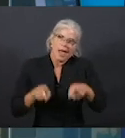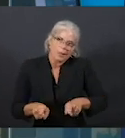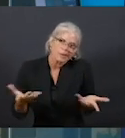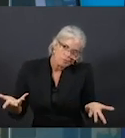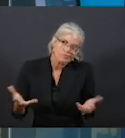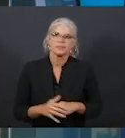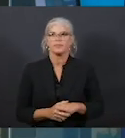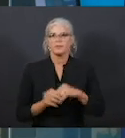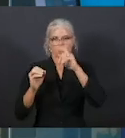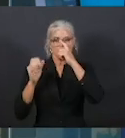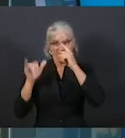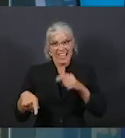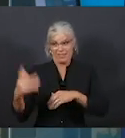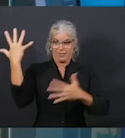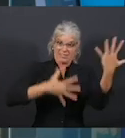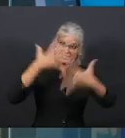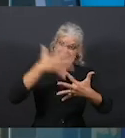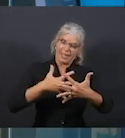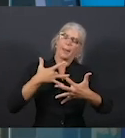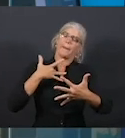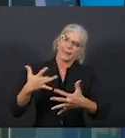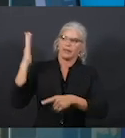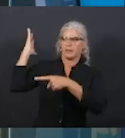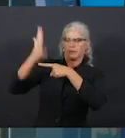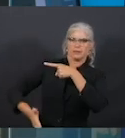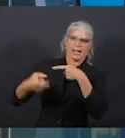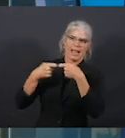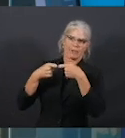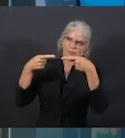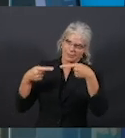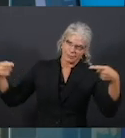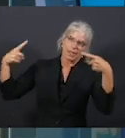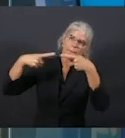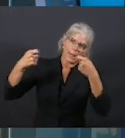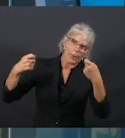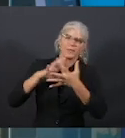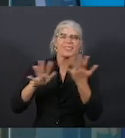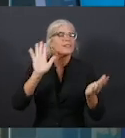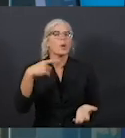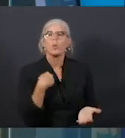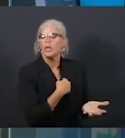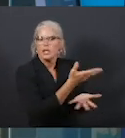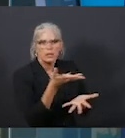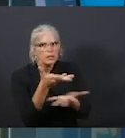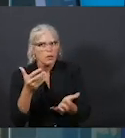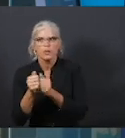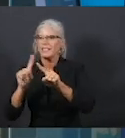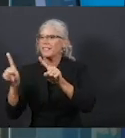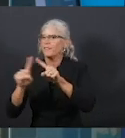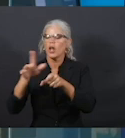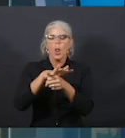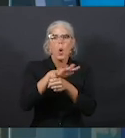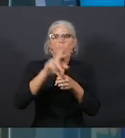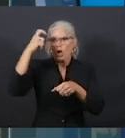going to impact the power. So they're going to do that. They're standing by, and I know we're working with local government here as well as all the local governments throughout